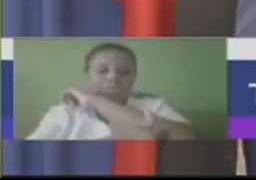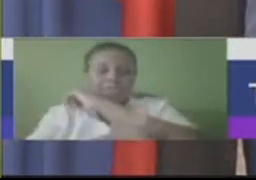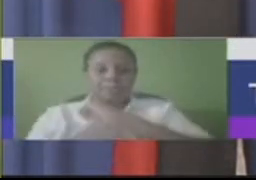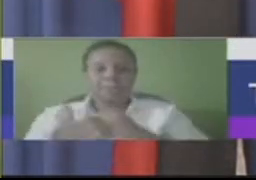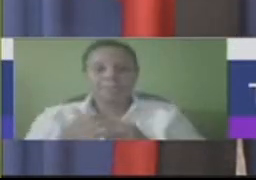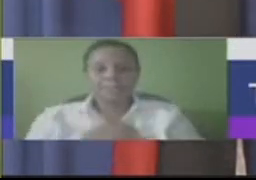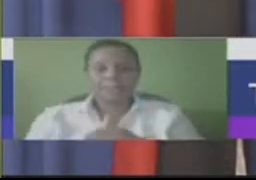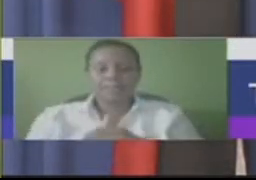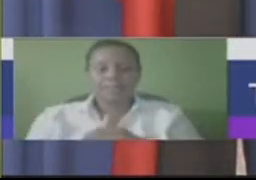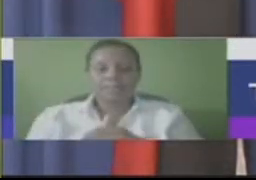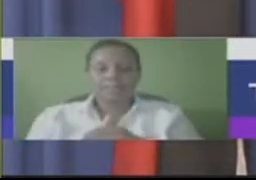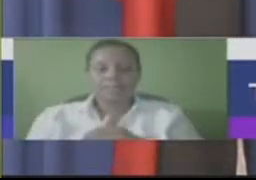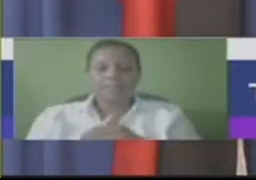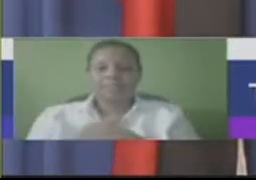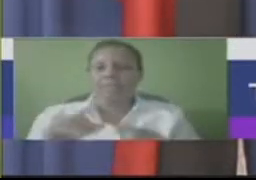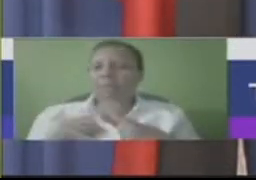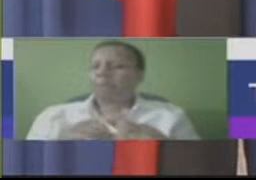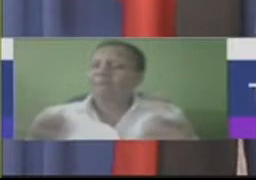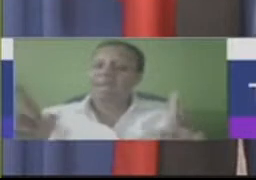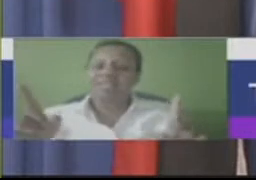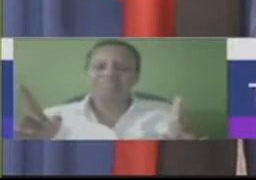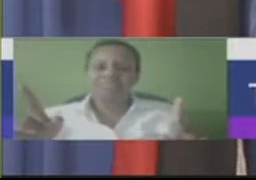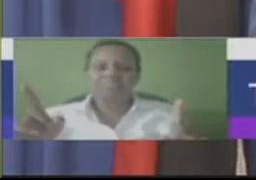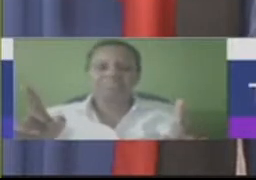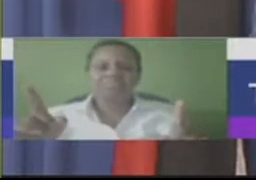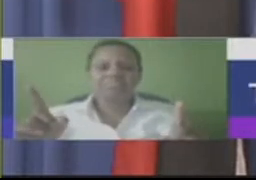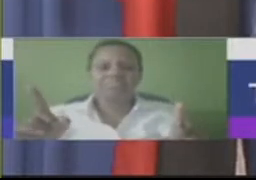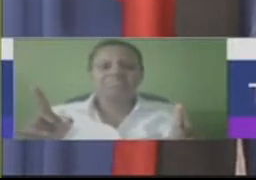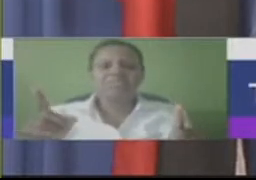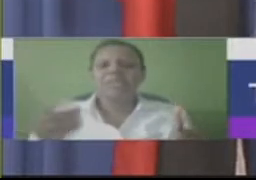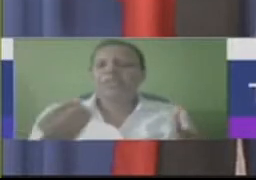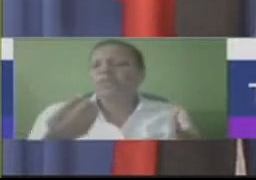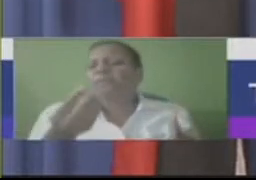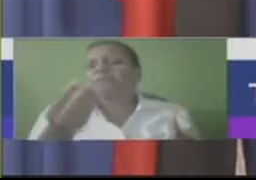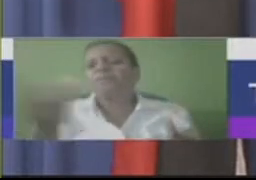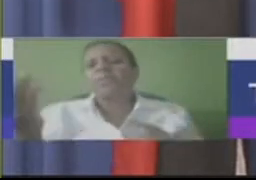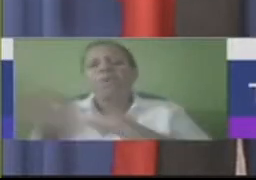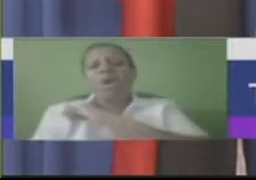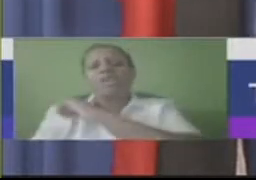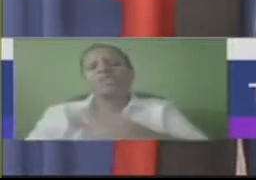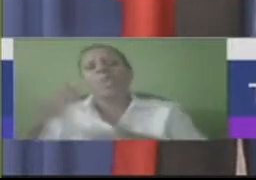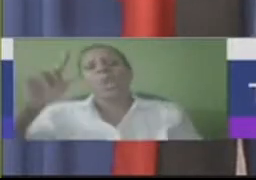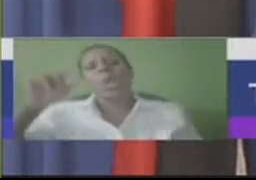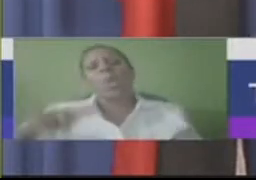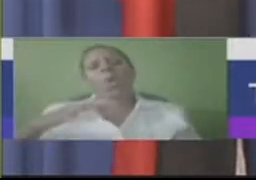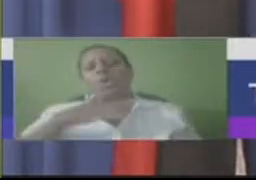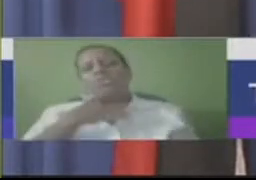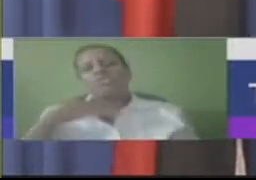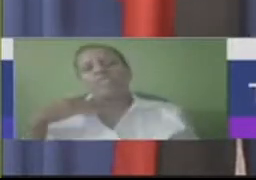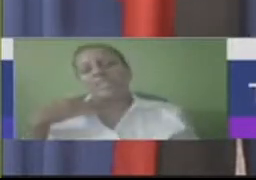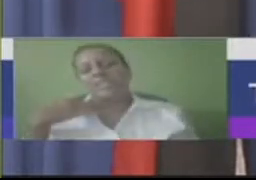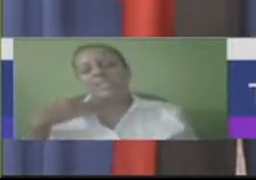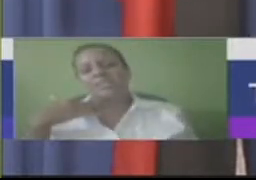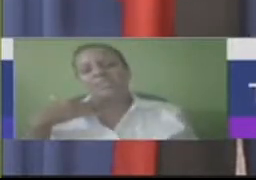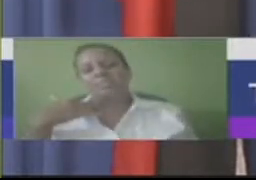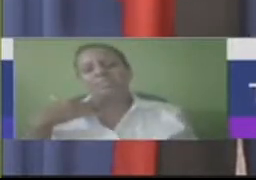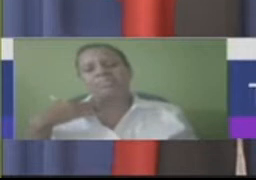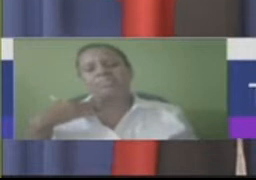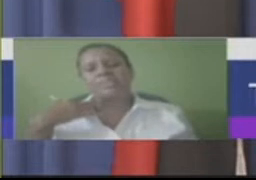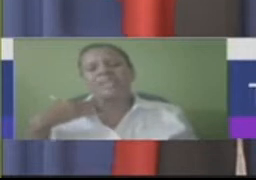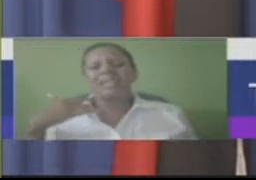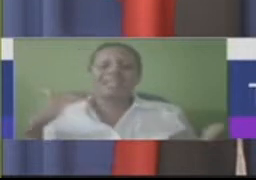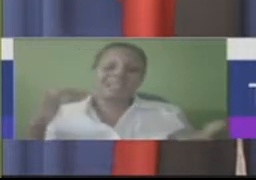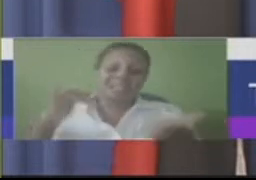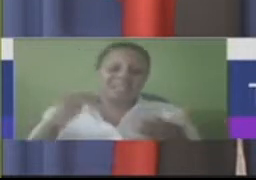countries that could be categorized as low-risk, given what is happening around the world now, that we simply just spoke about vaccinated and